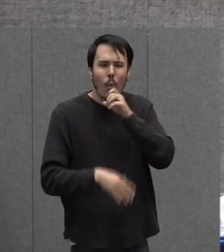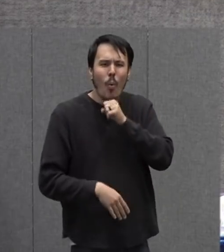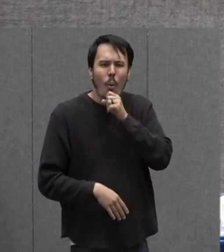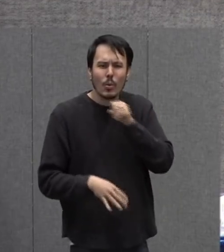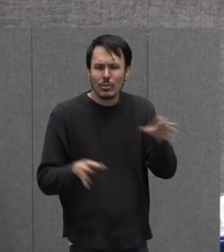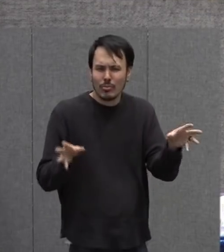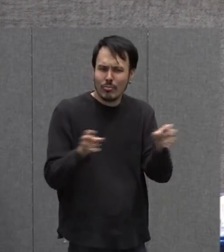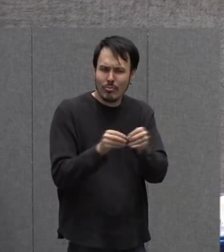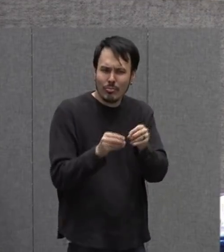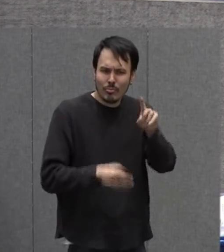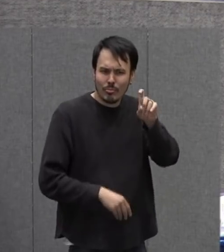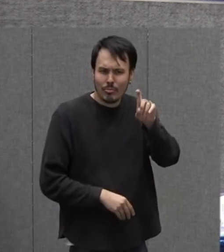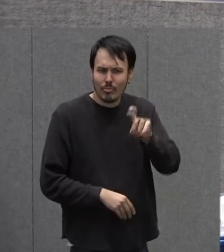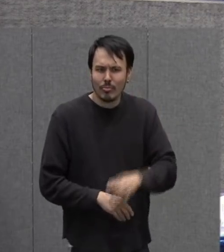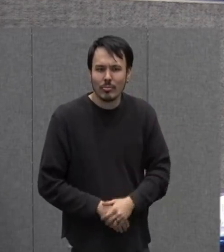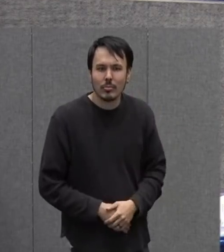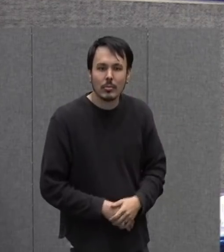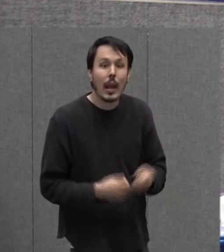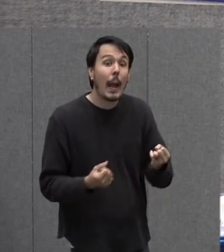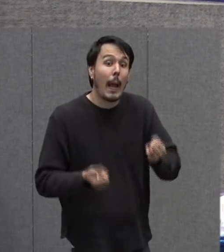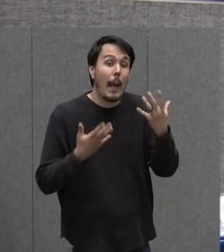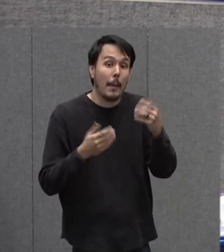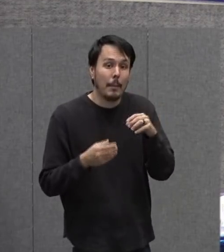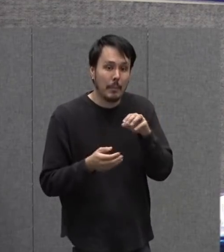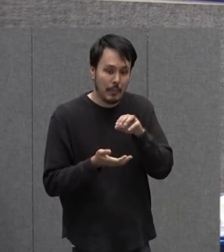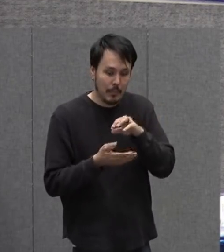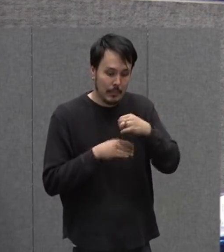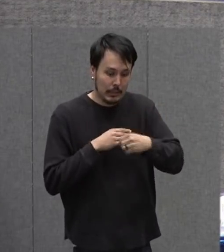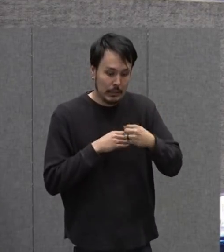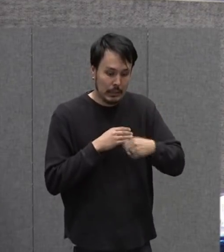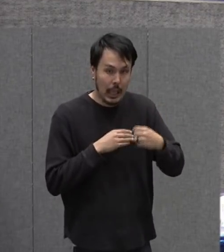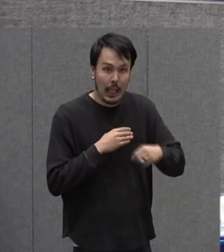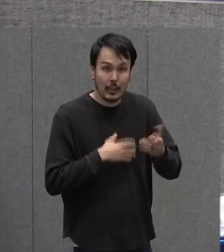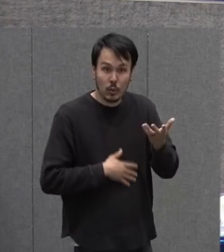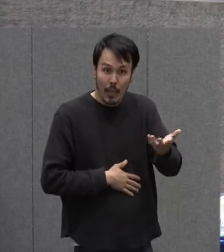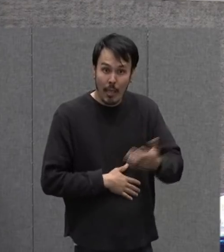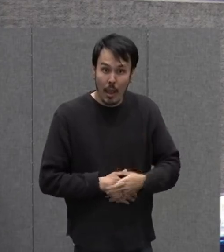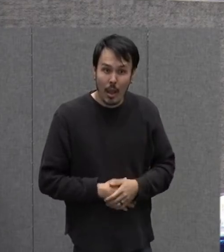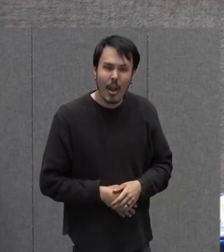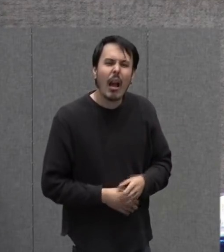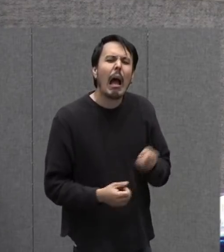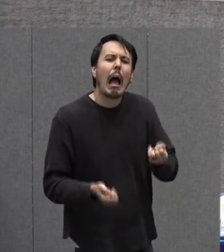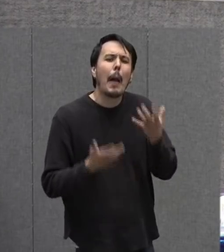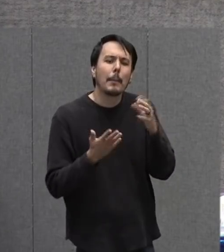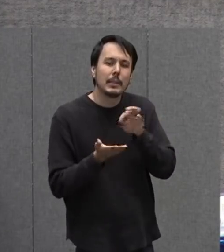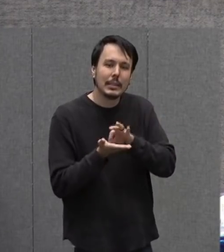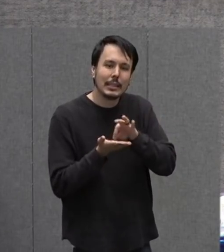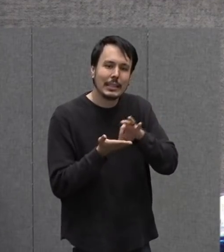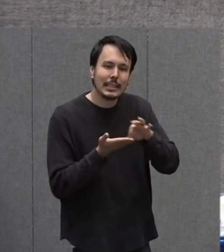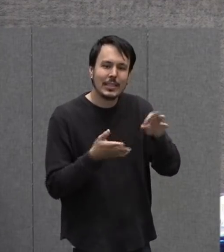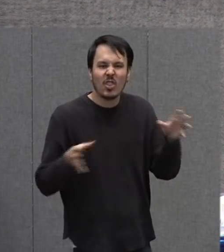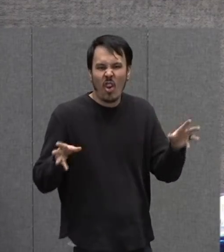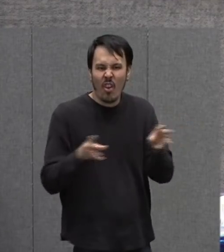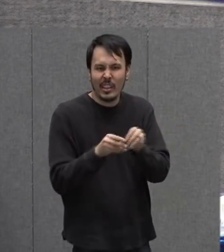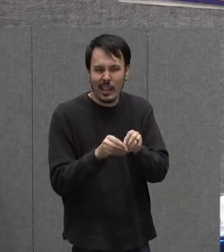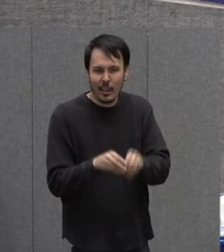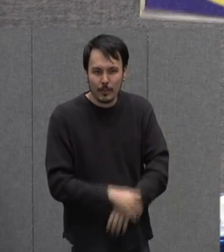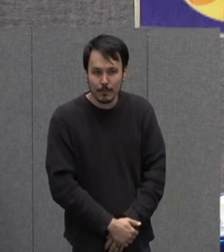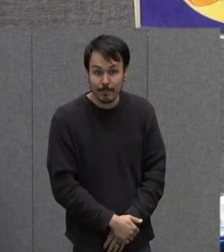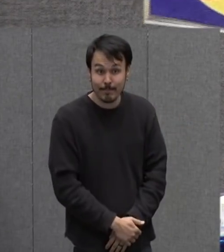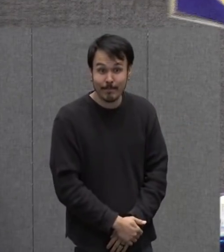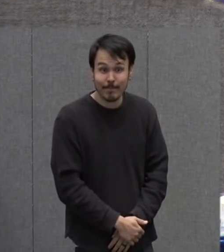there? How many slices were there? How many seeds were there in all?